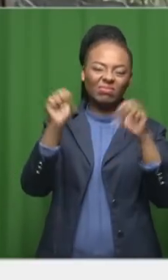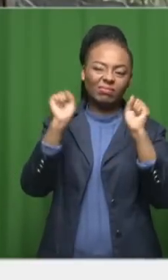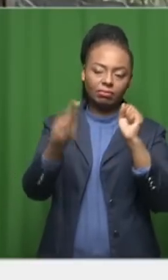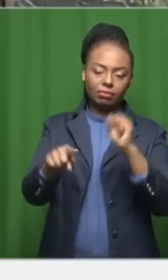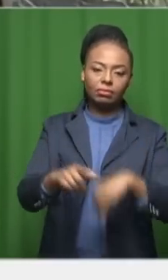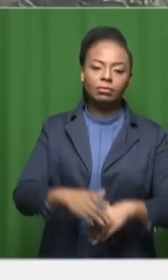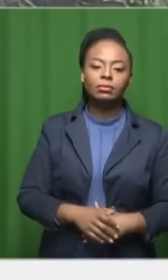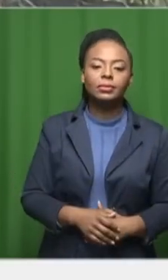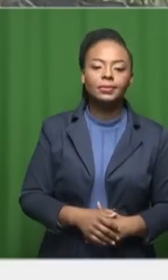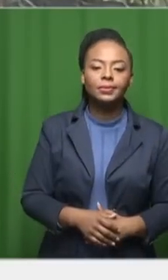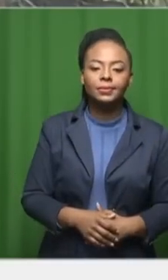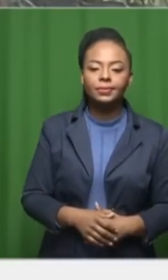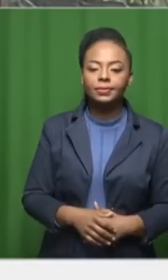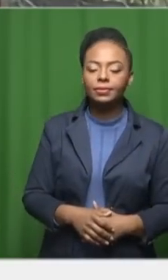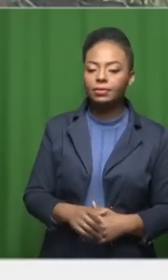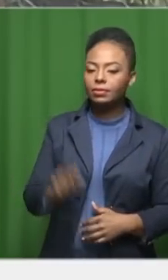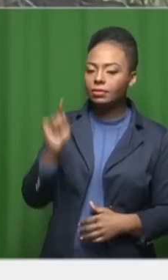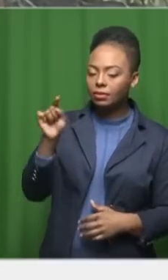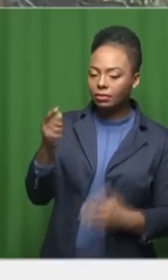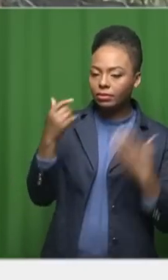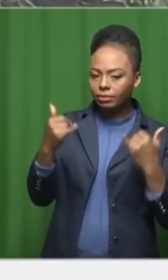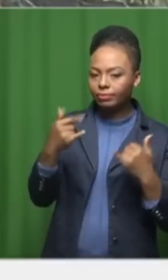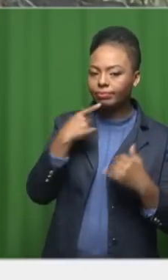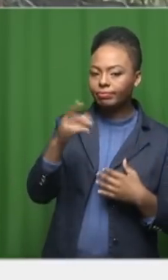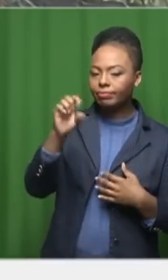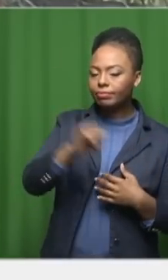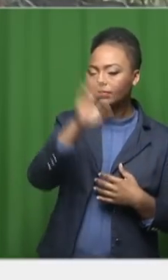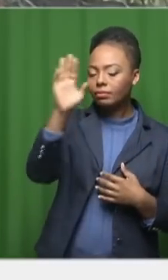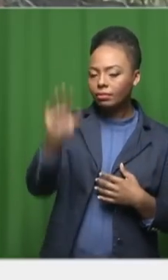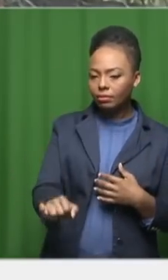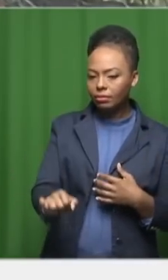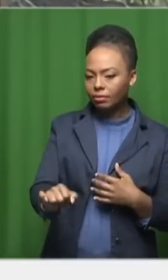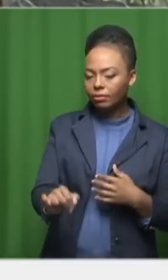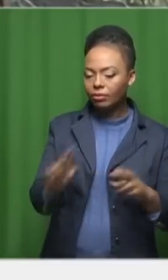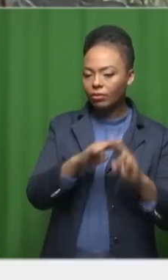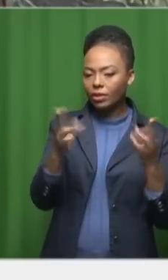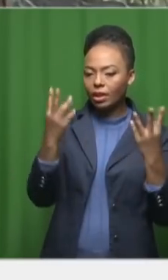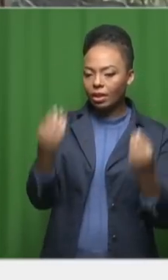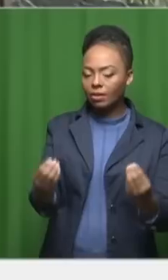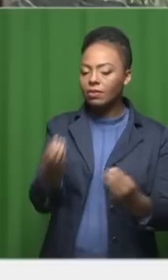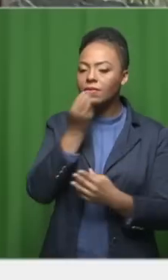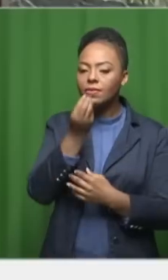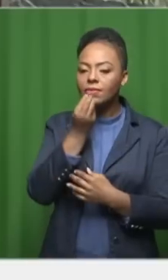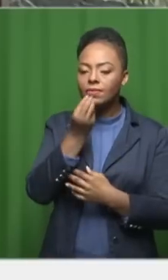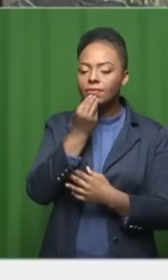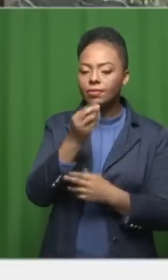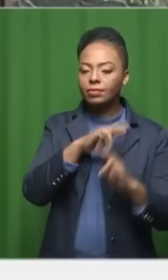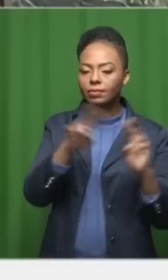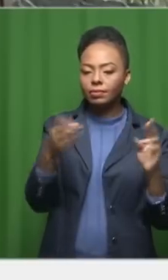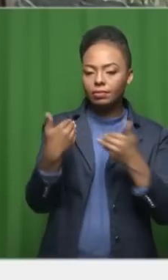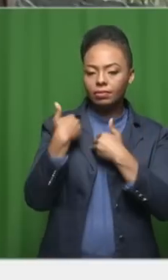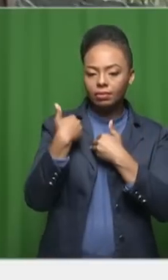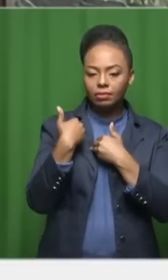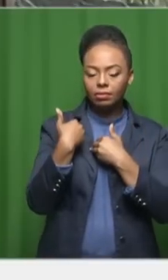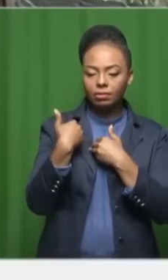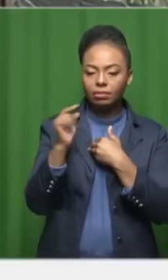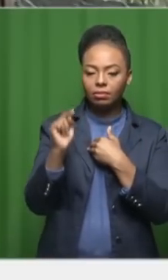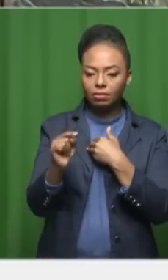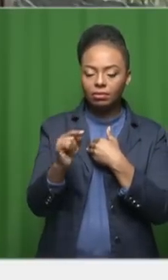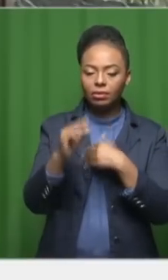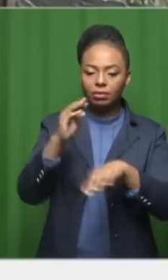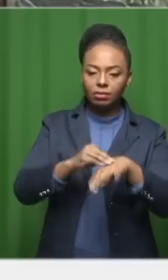course, that irony that South Africa actually doesn't have a food insecurity problem, but